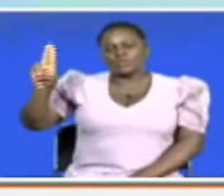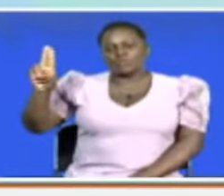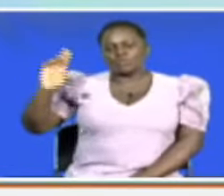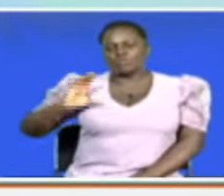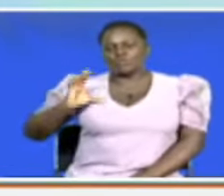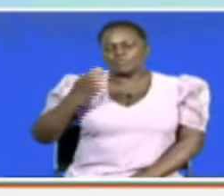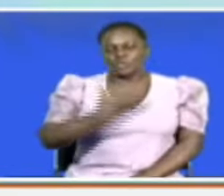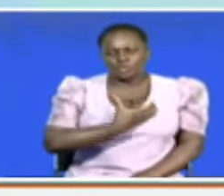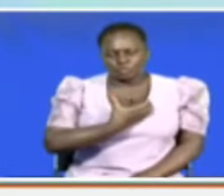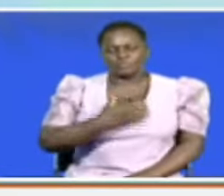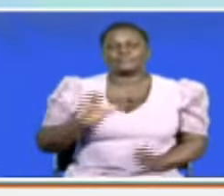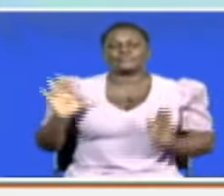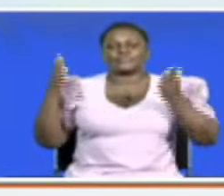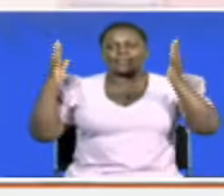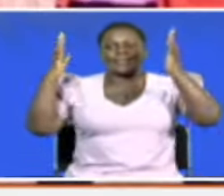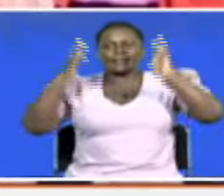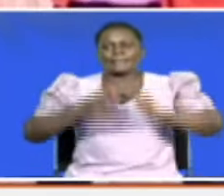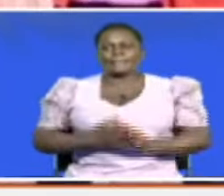Commission.